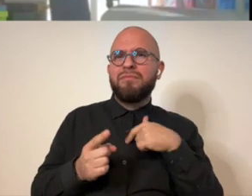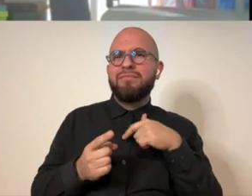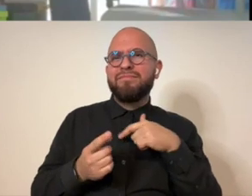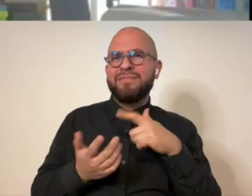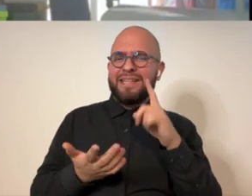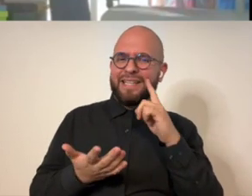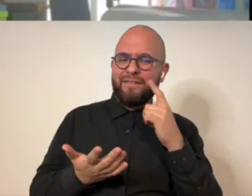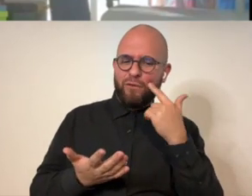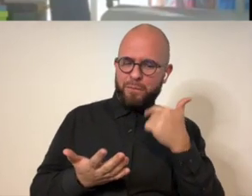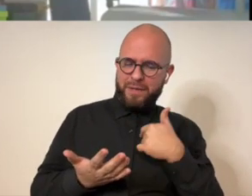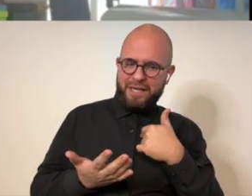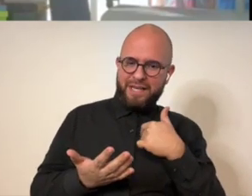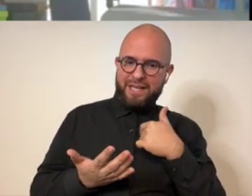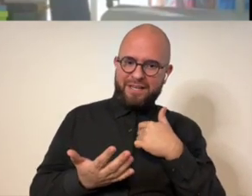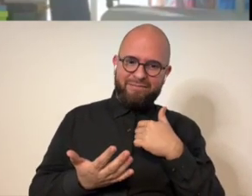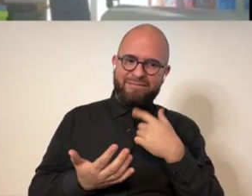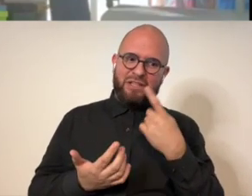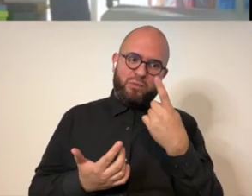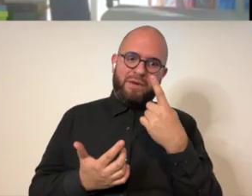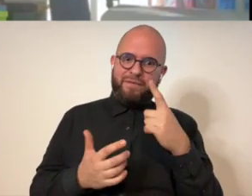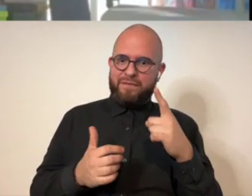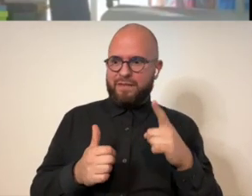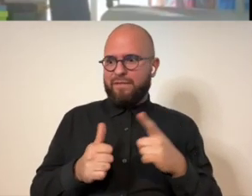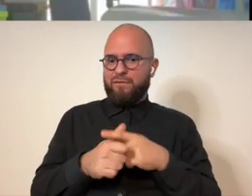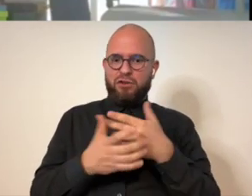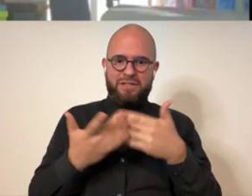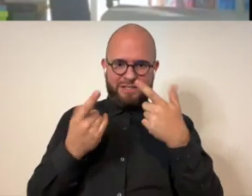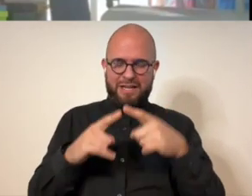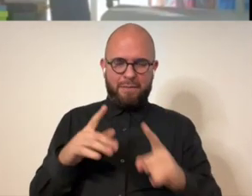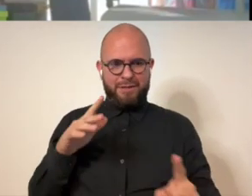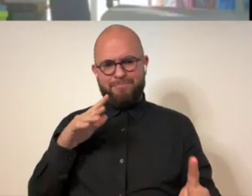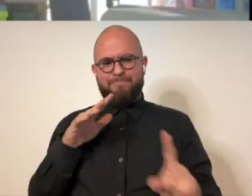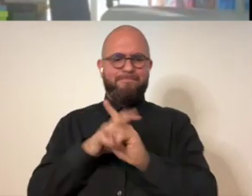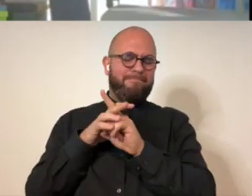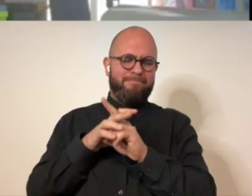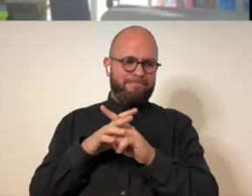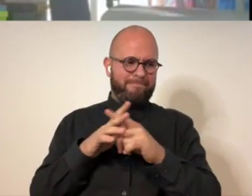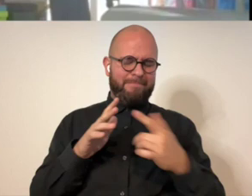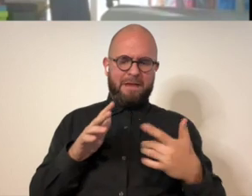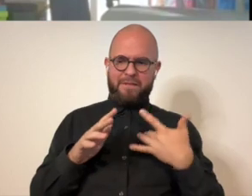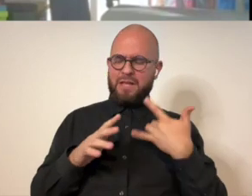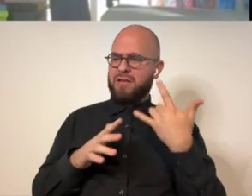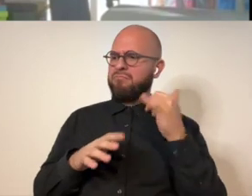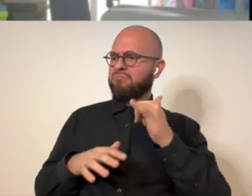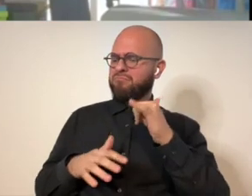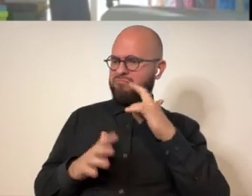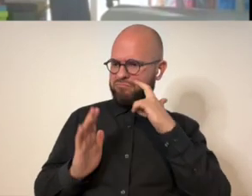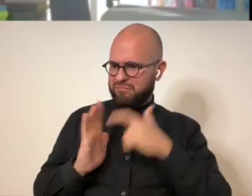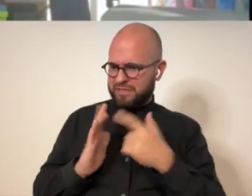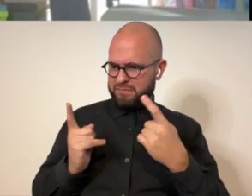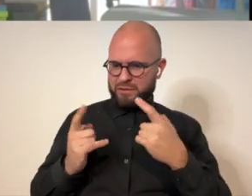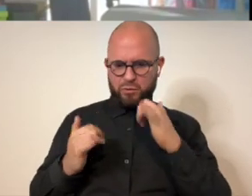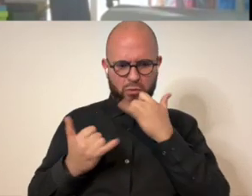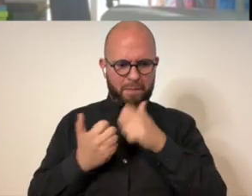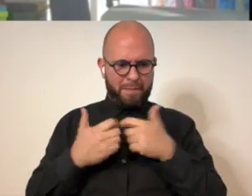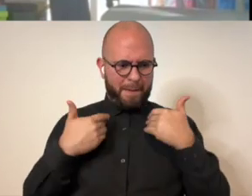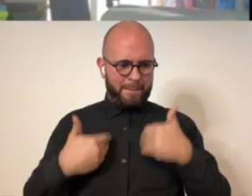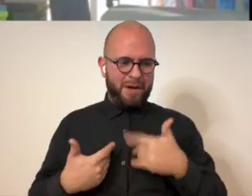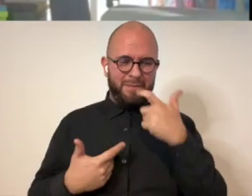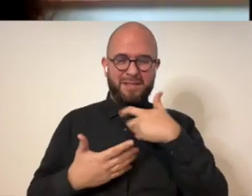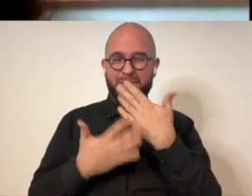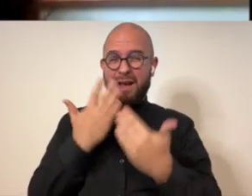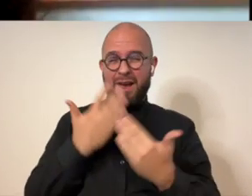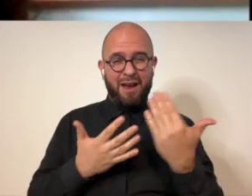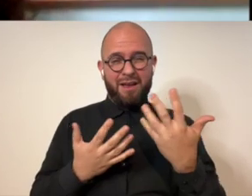would love to do it is like one of the first things for me that surfaced that i had a disability or something was going wrong with my